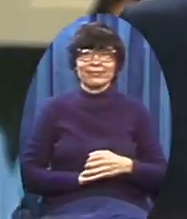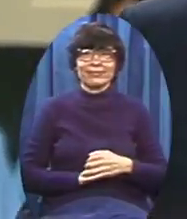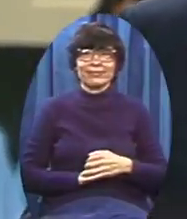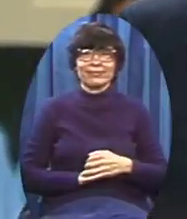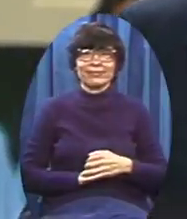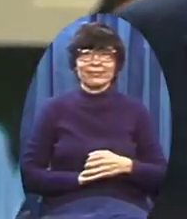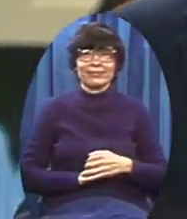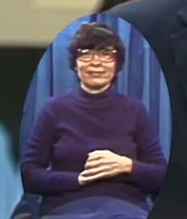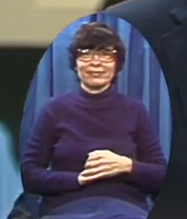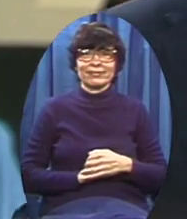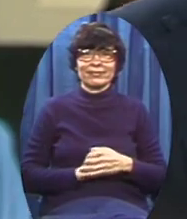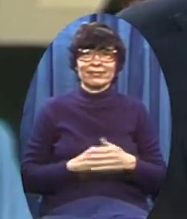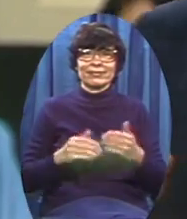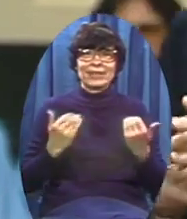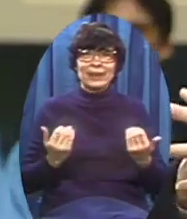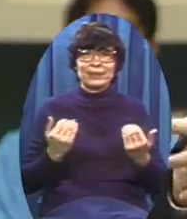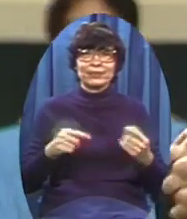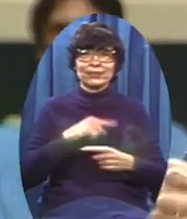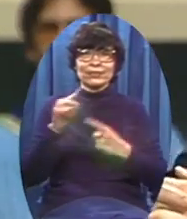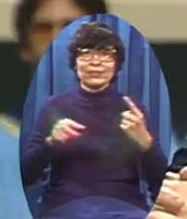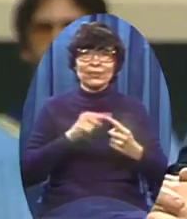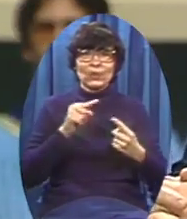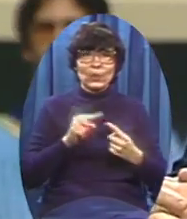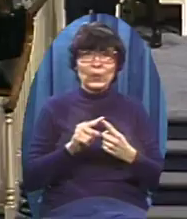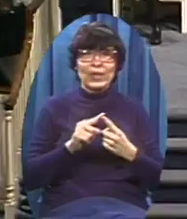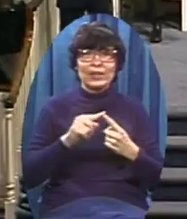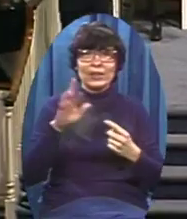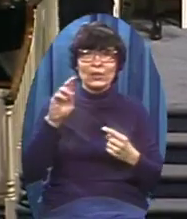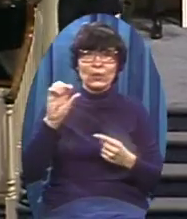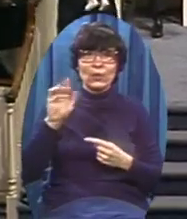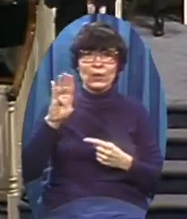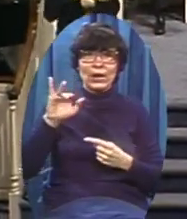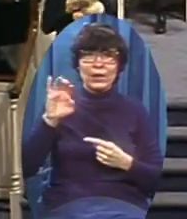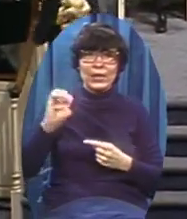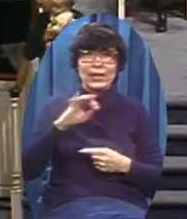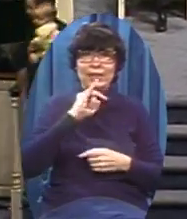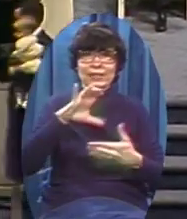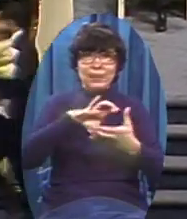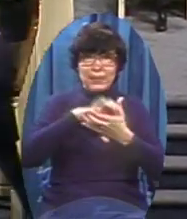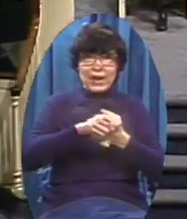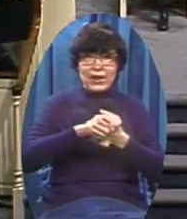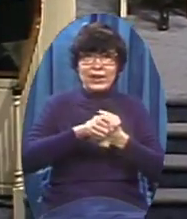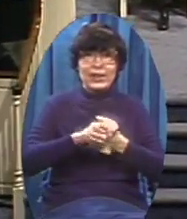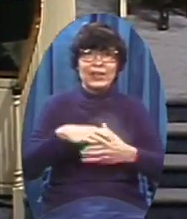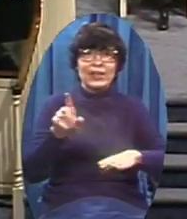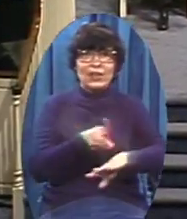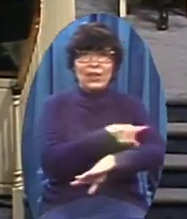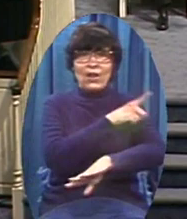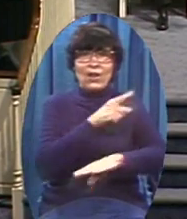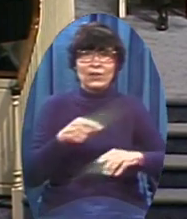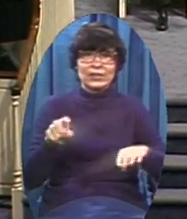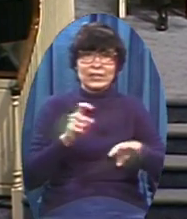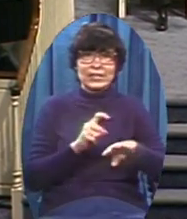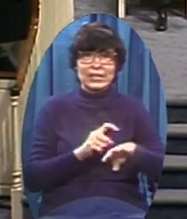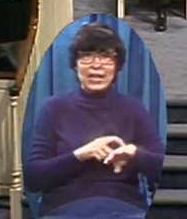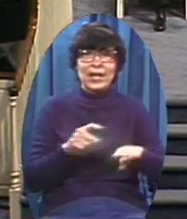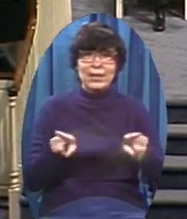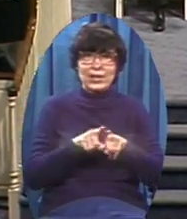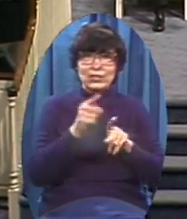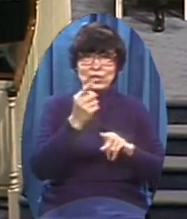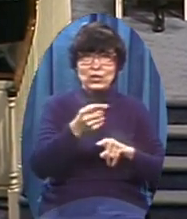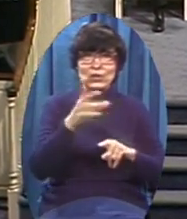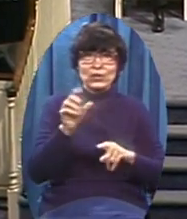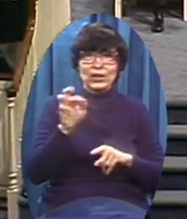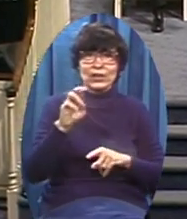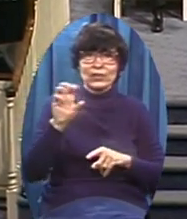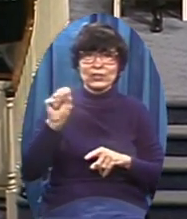Well, and when he's been married as long as you have, Dr. Smith, Buck will be 50, And Robbie, I